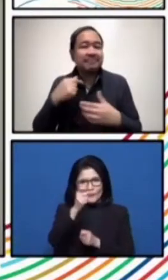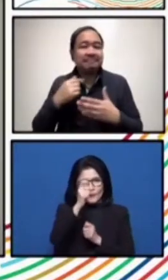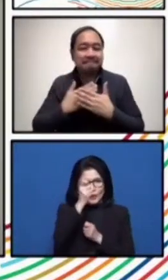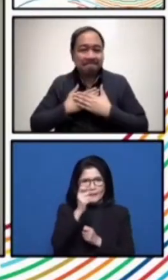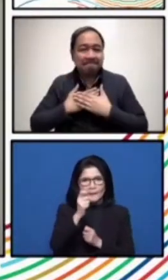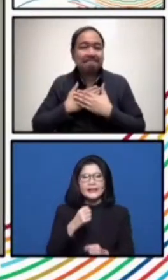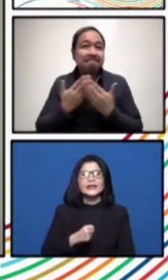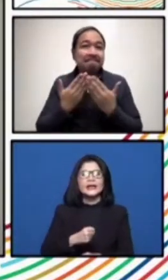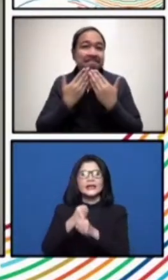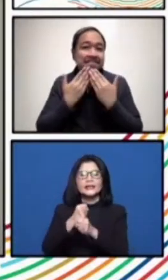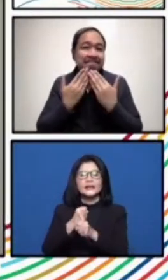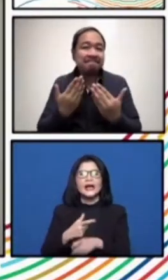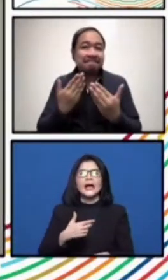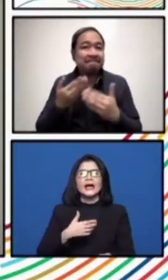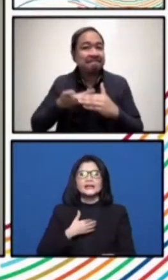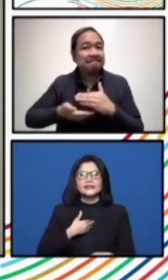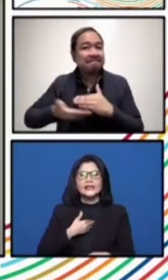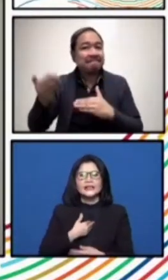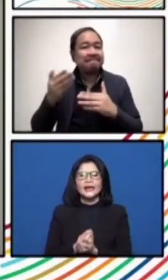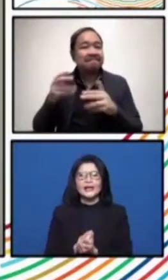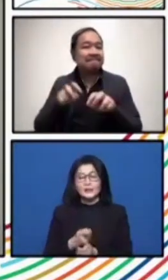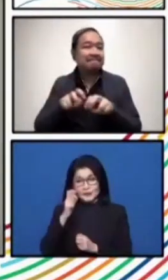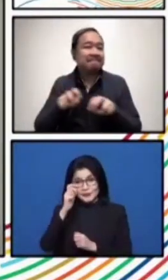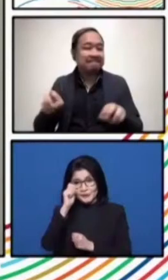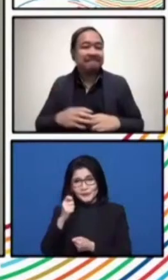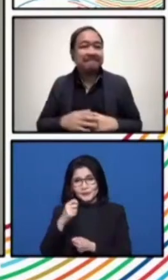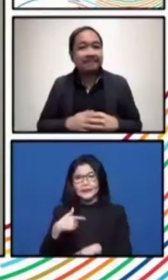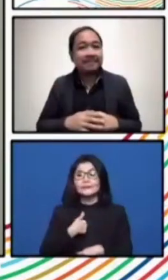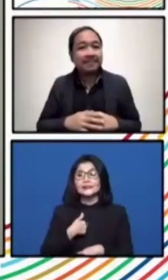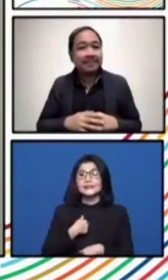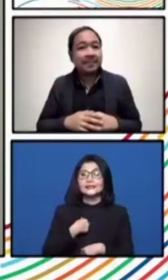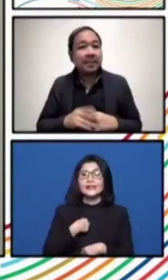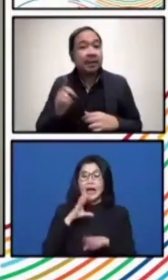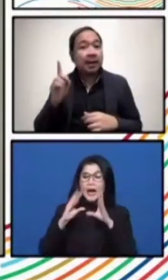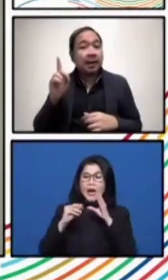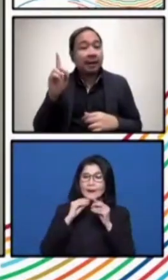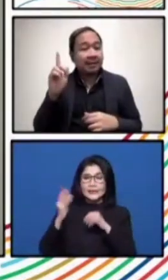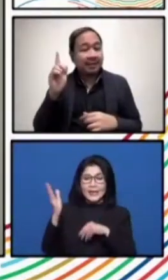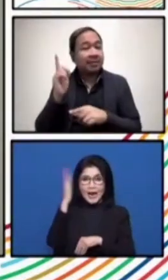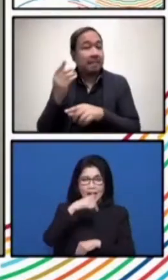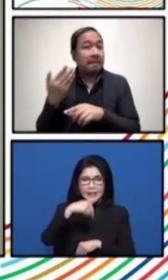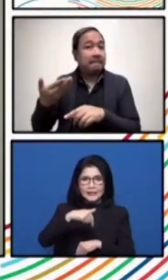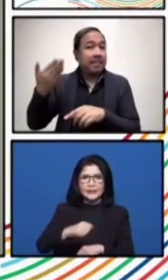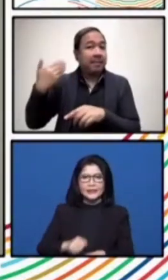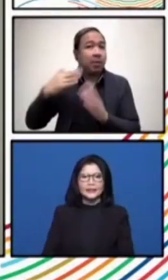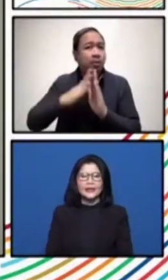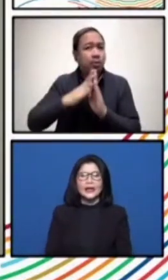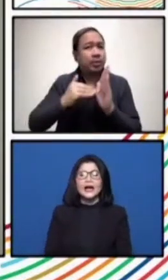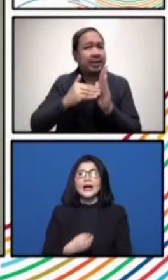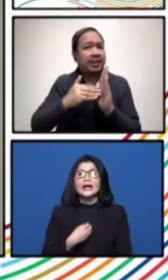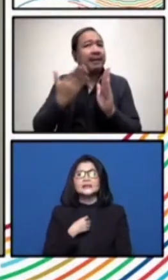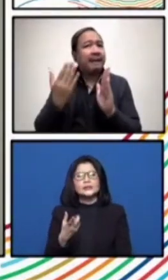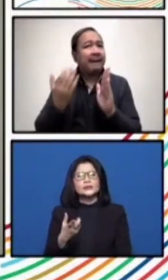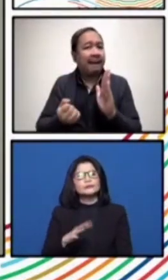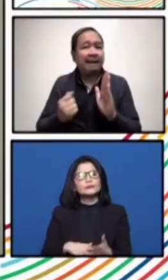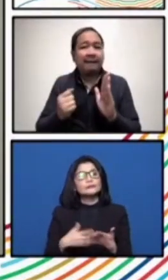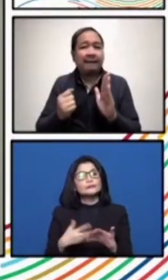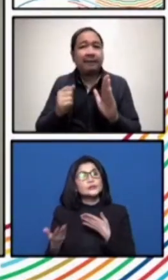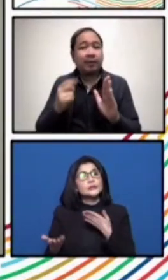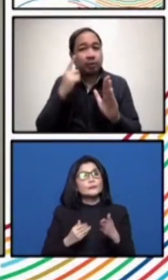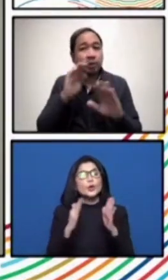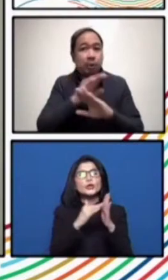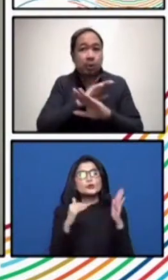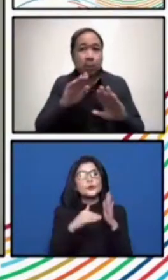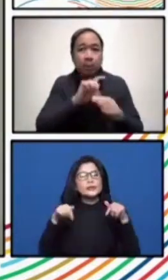speaking alongside warmest greetings um at the outset can I say that although New Zealand does have equality and non-discrimination